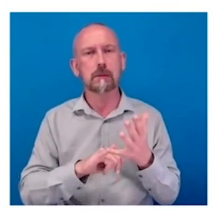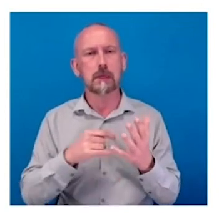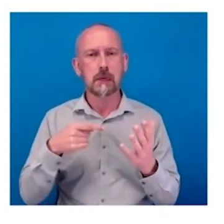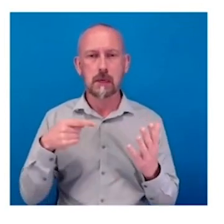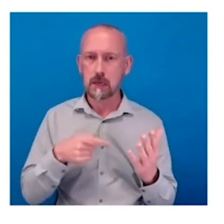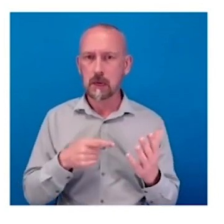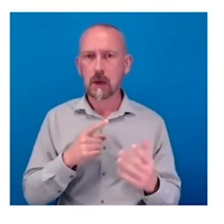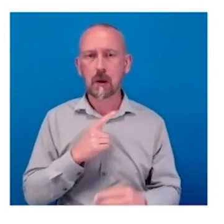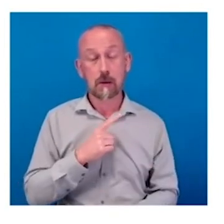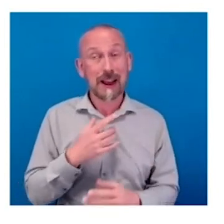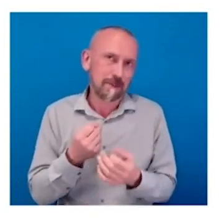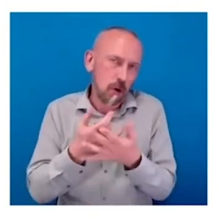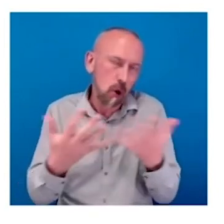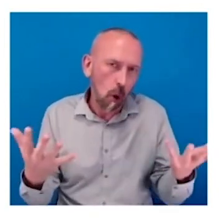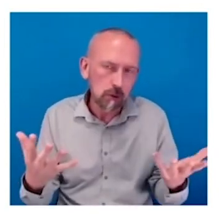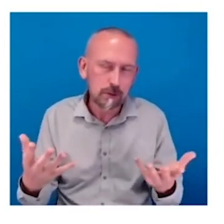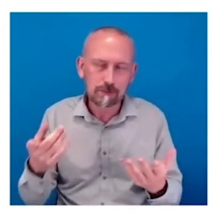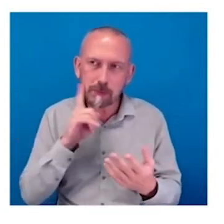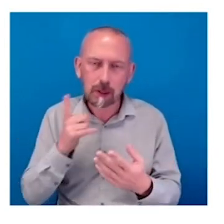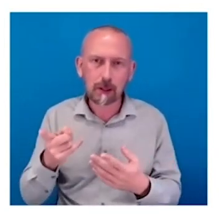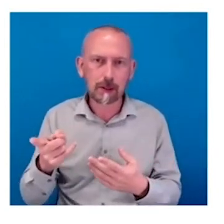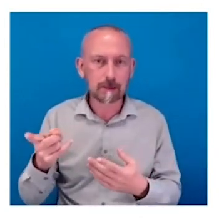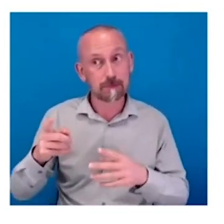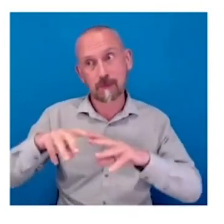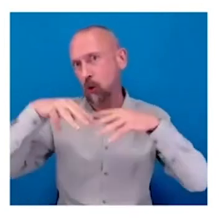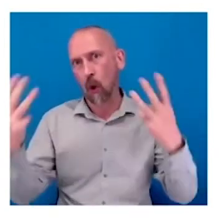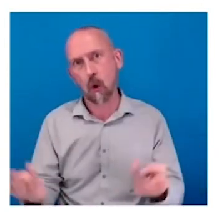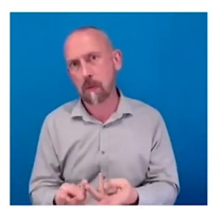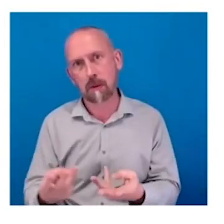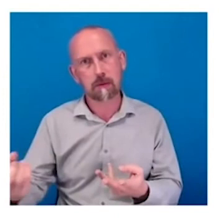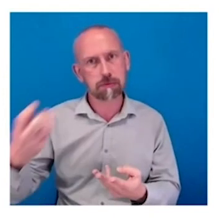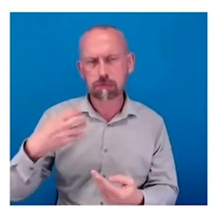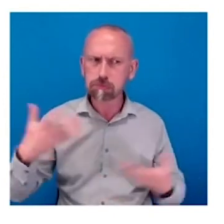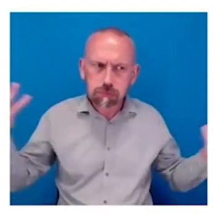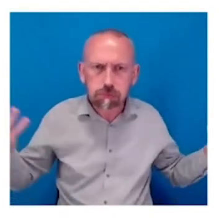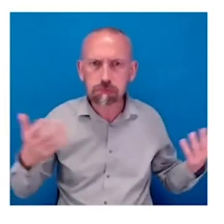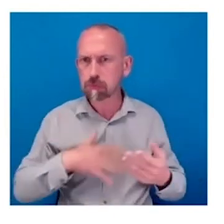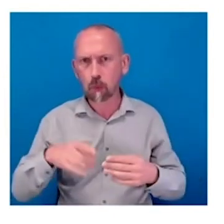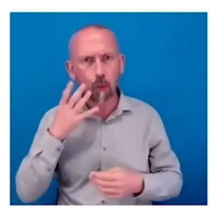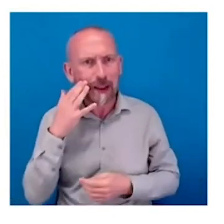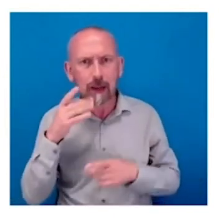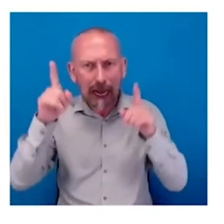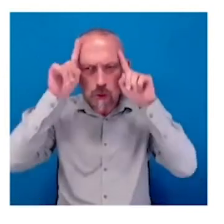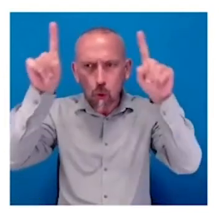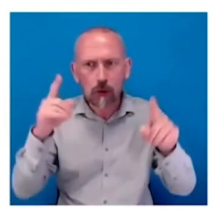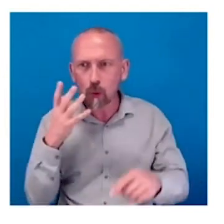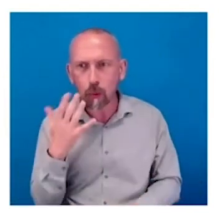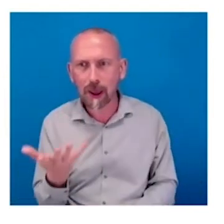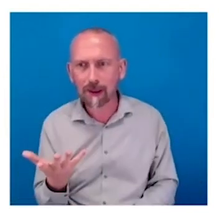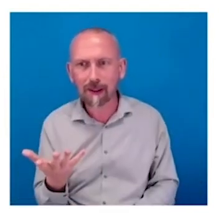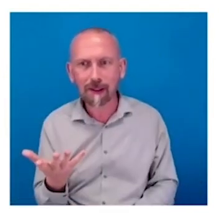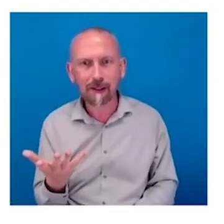lot of feedback from all over the world, in fact, asking when is it going to be available on Android. So we're acutely